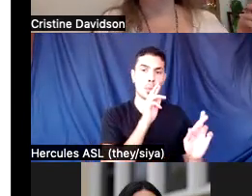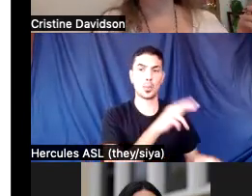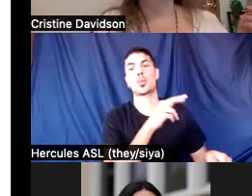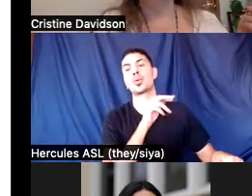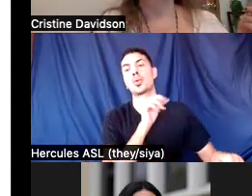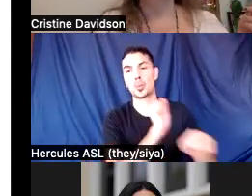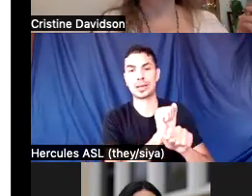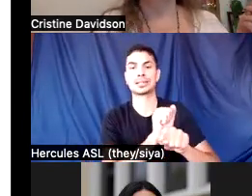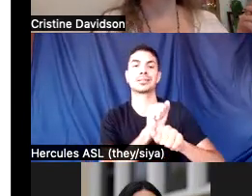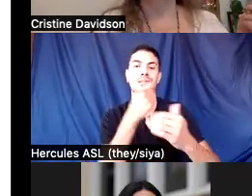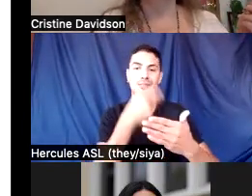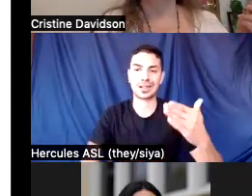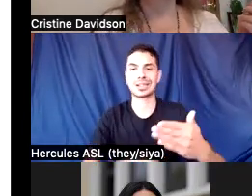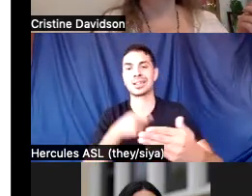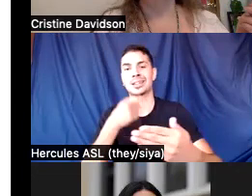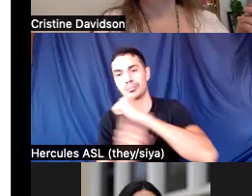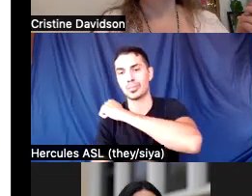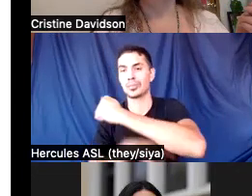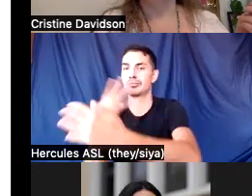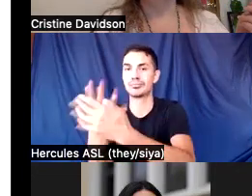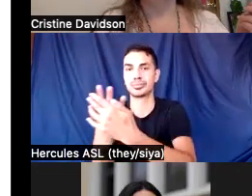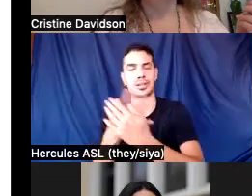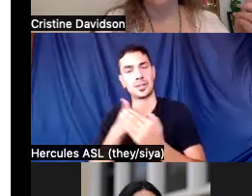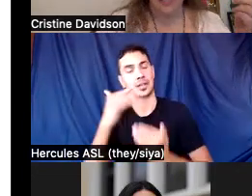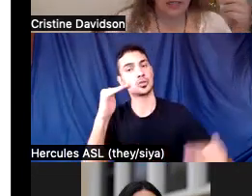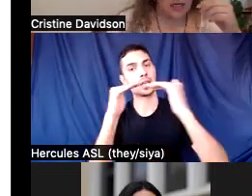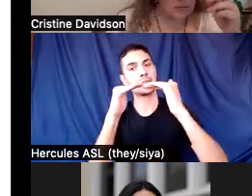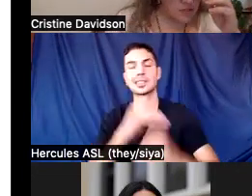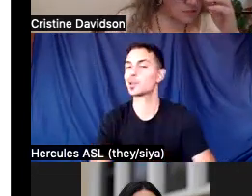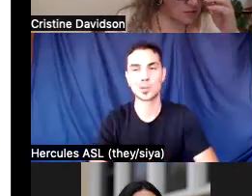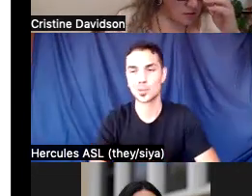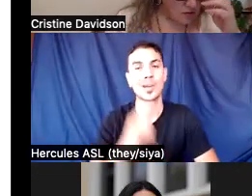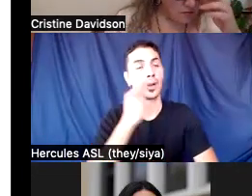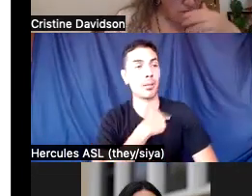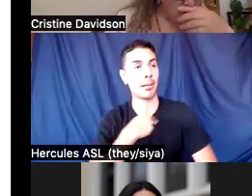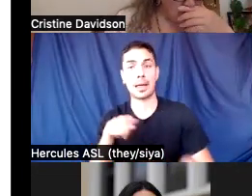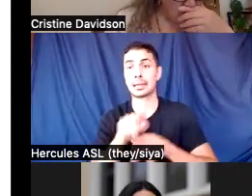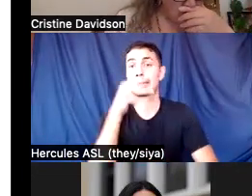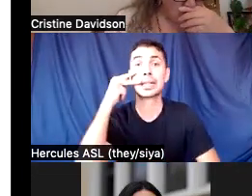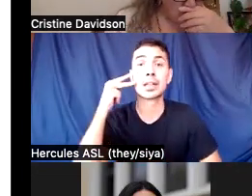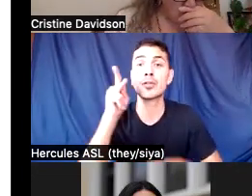folks, what does that mean for us? A lot of times